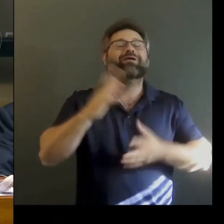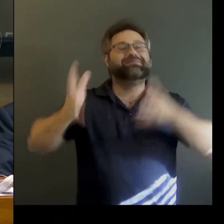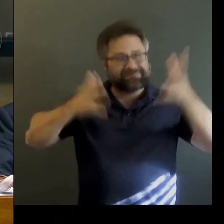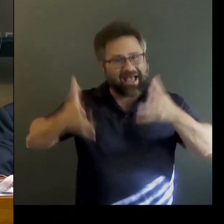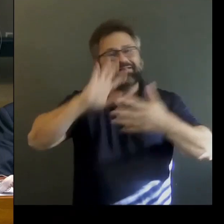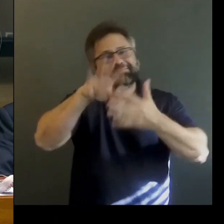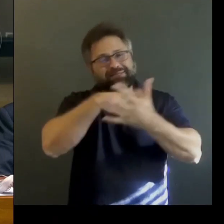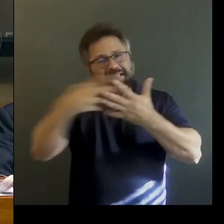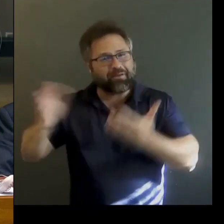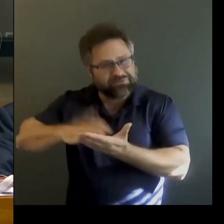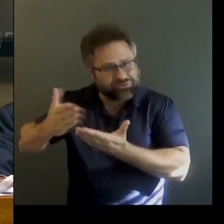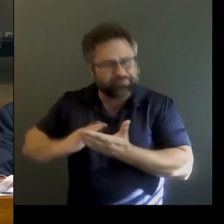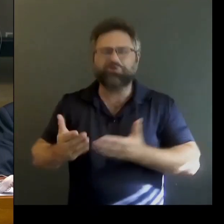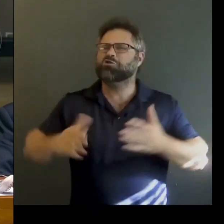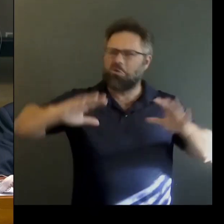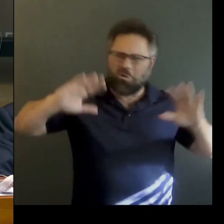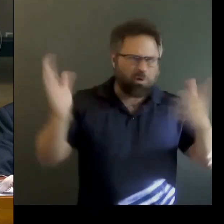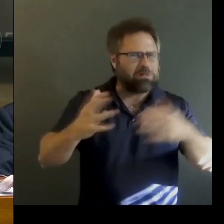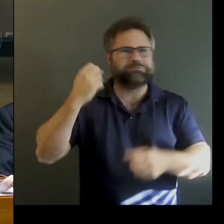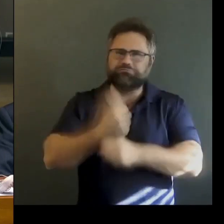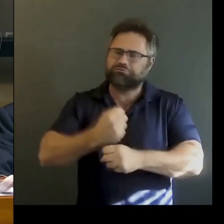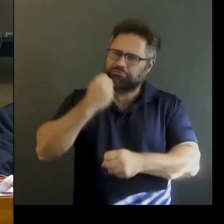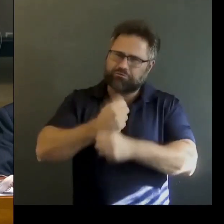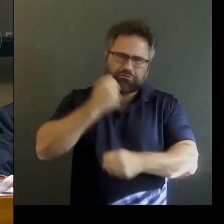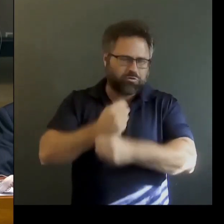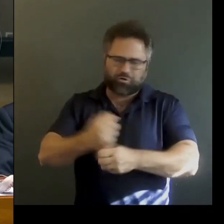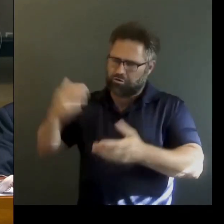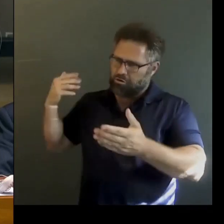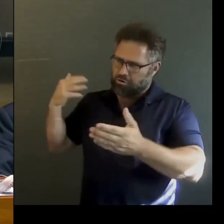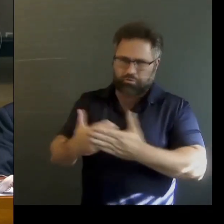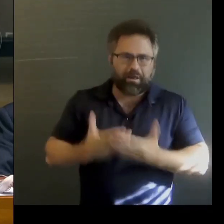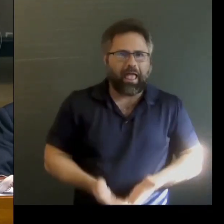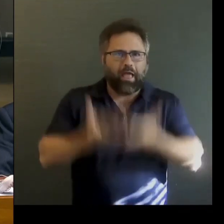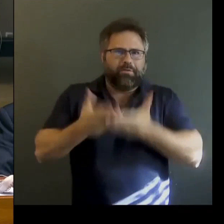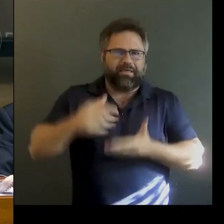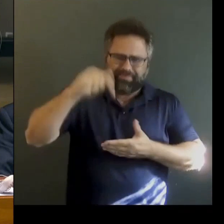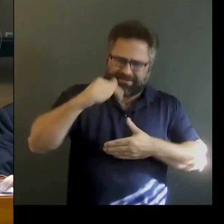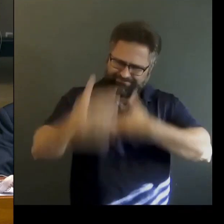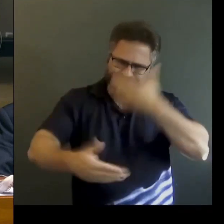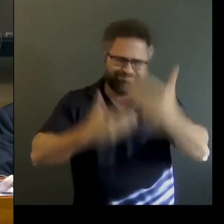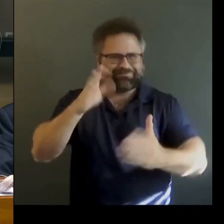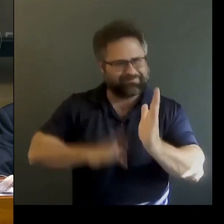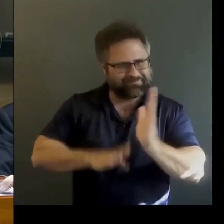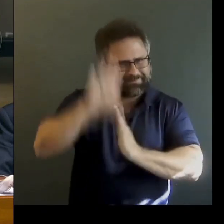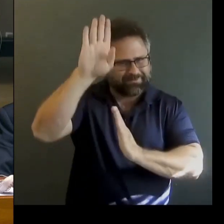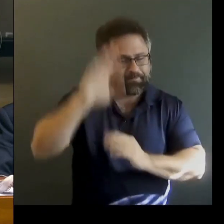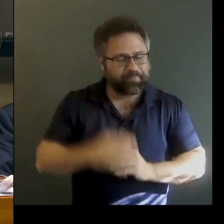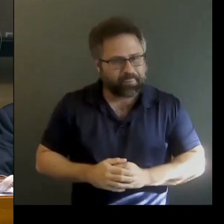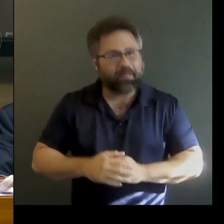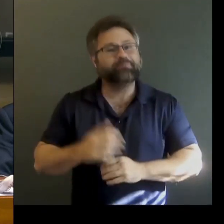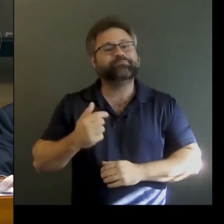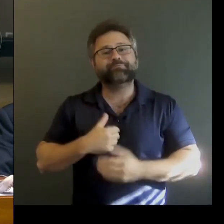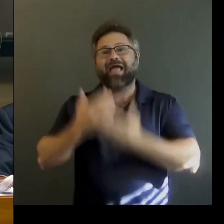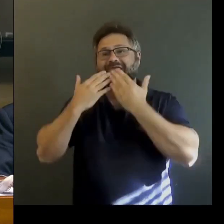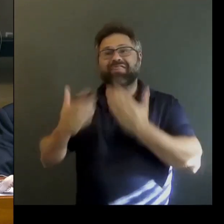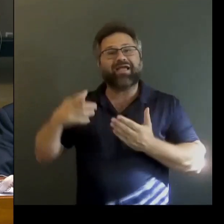many others who work tirelessly behind the scenes and help to deliver this successful discussion. A special thank you to the translators who agreed